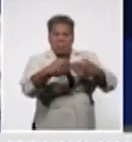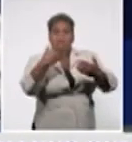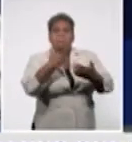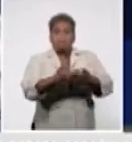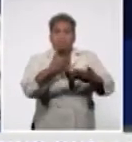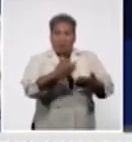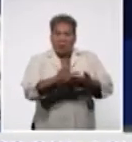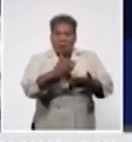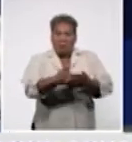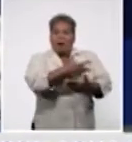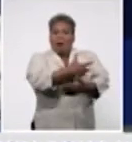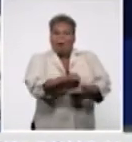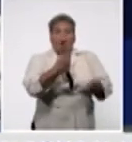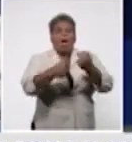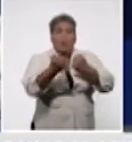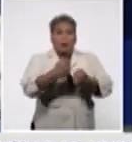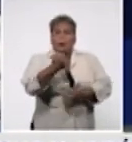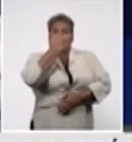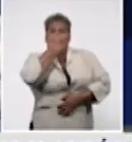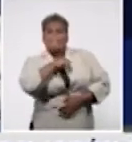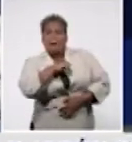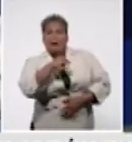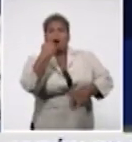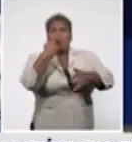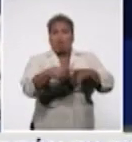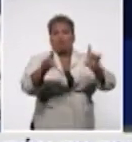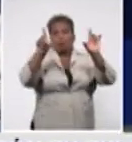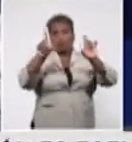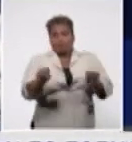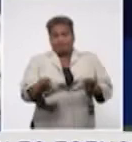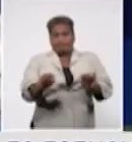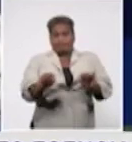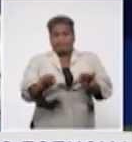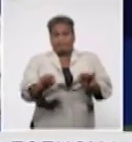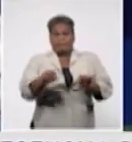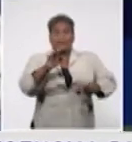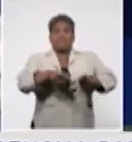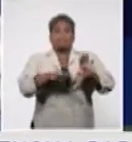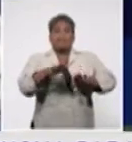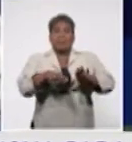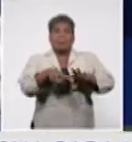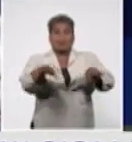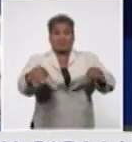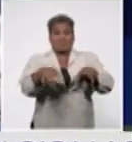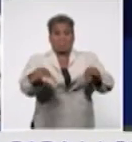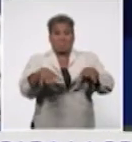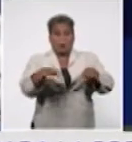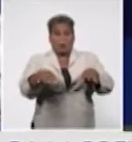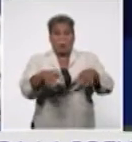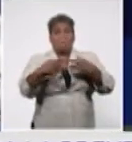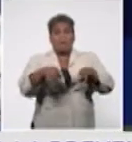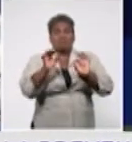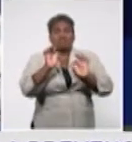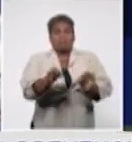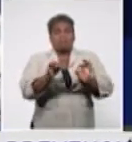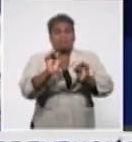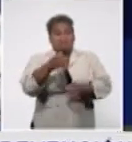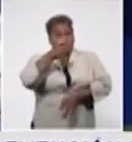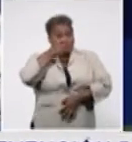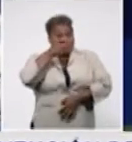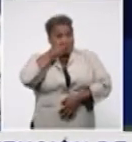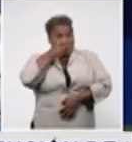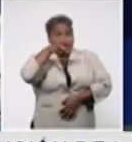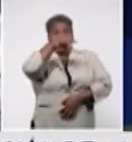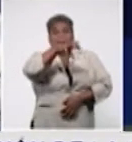3,695. Matanzas, 221. Villa Clara, 244. Ciego de Ávila,